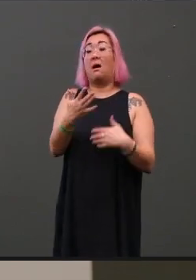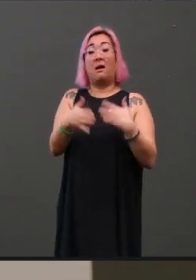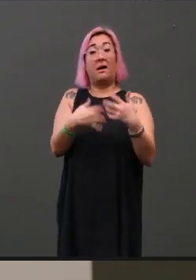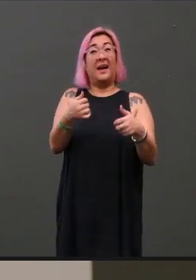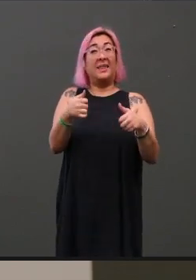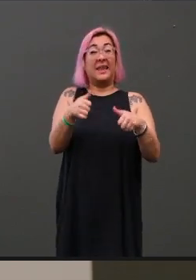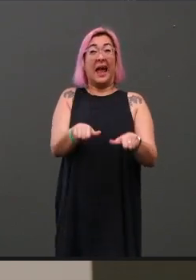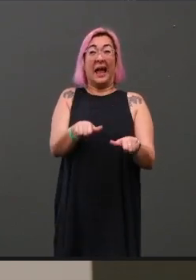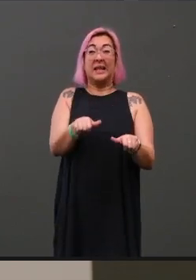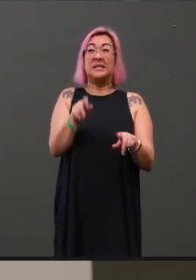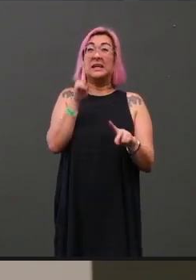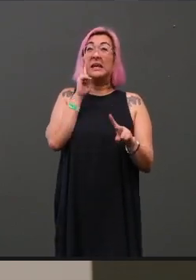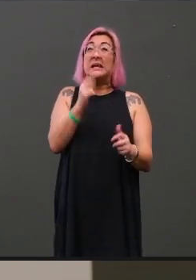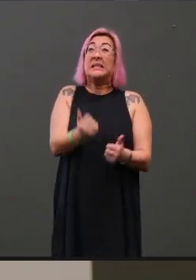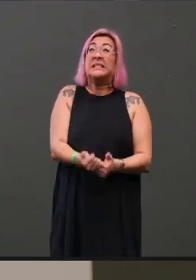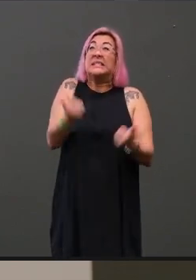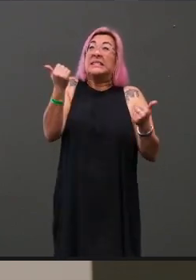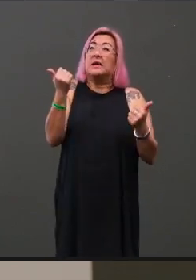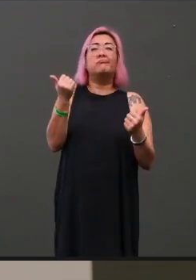great, and it's